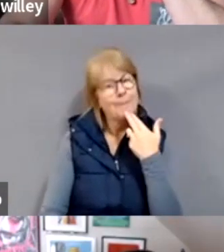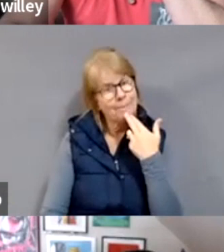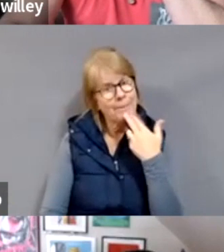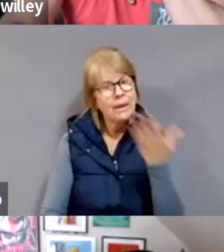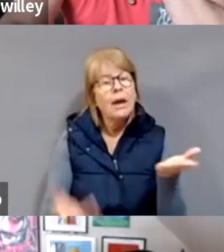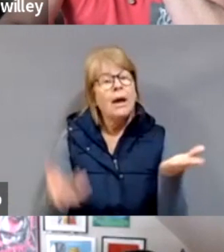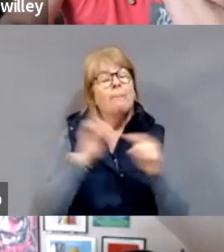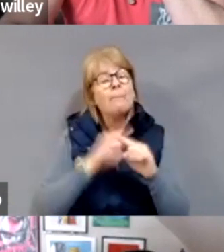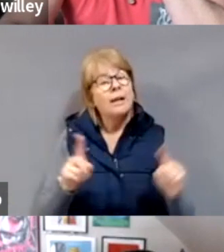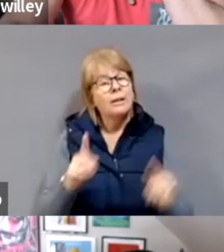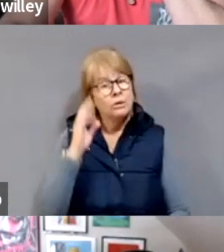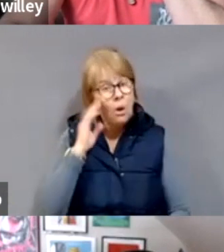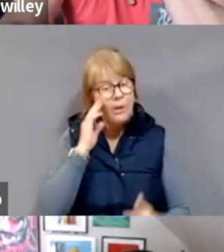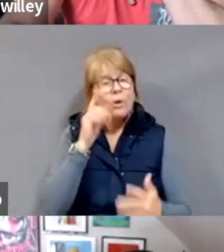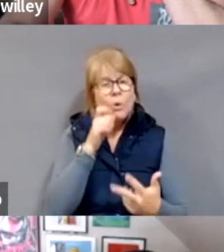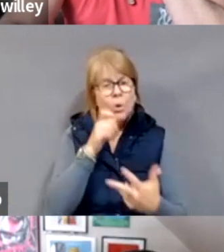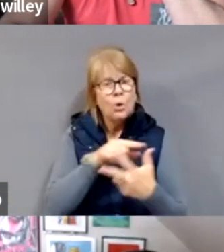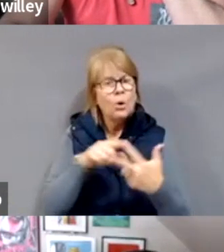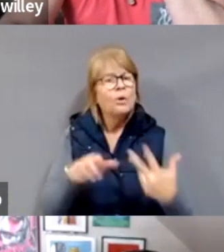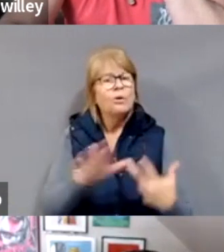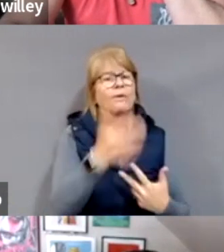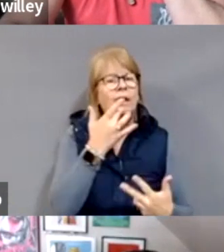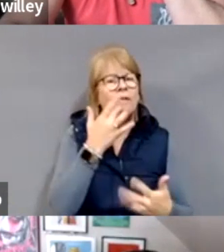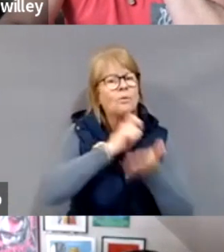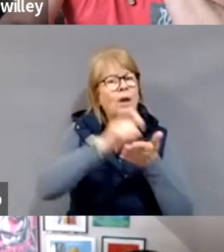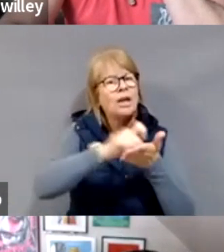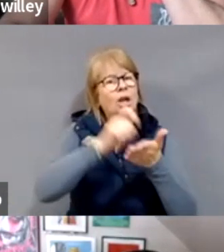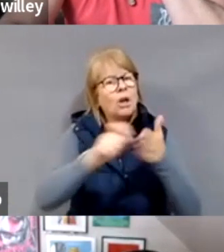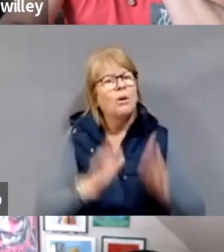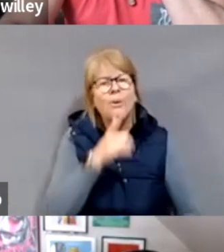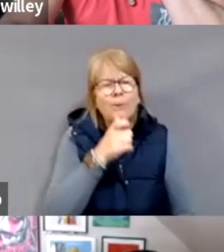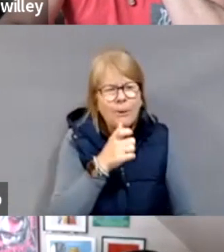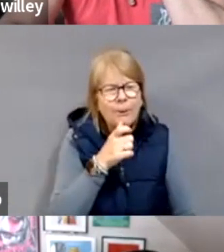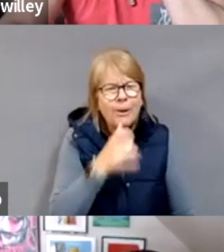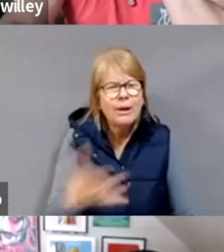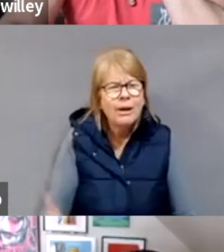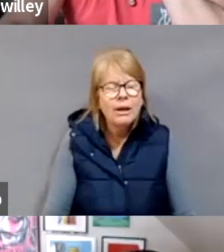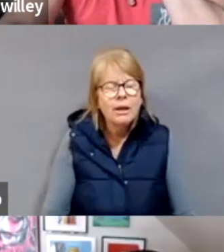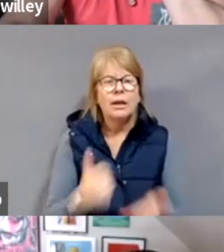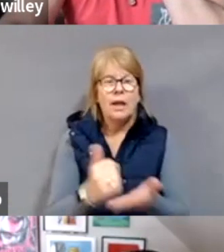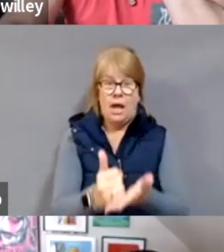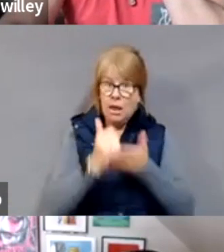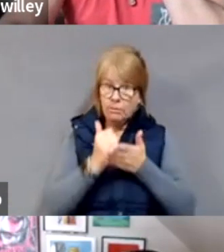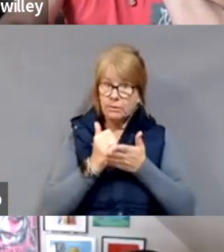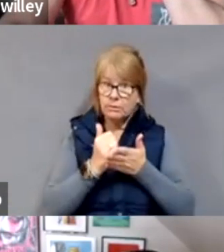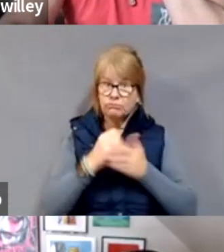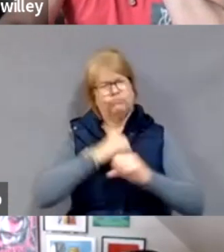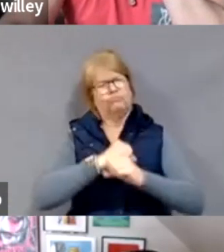but getting to know those playwrights and who are your favorite plays and who are you, like that just helps so much understand,